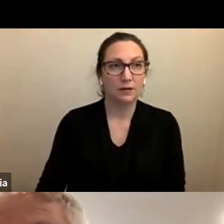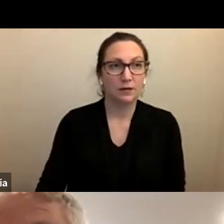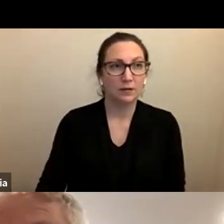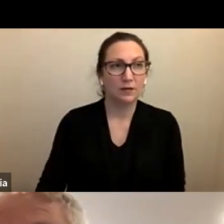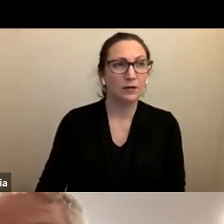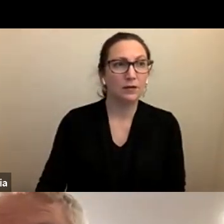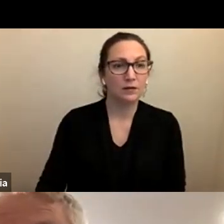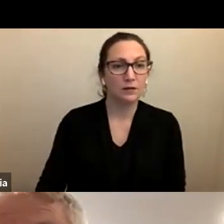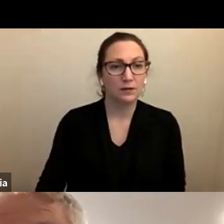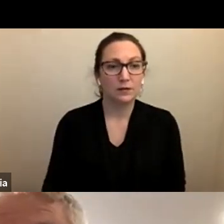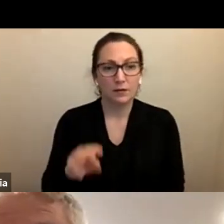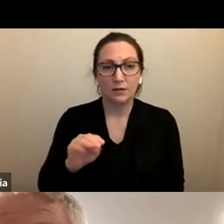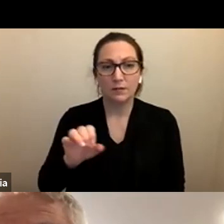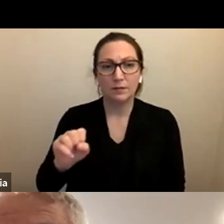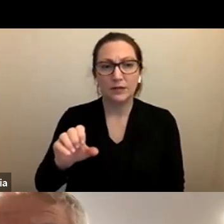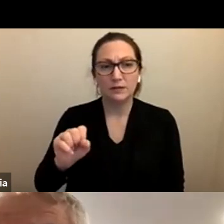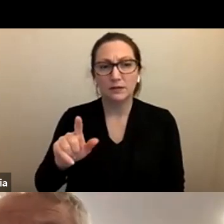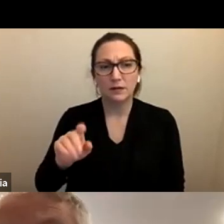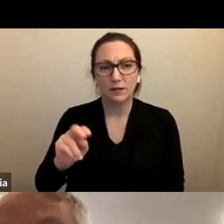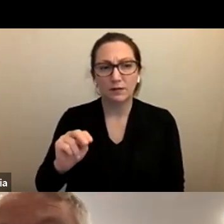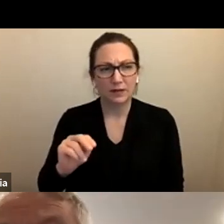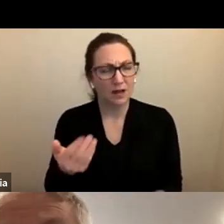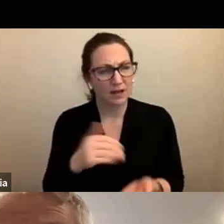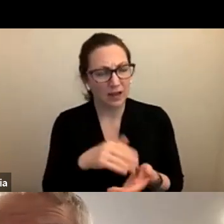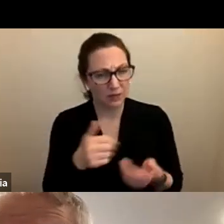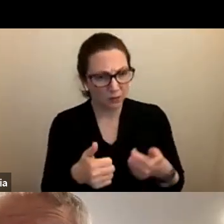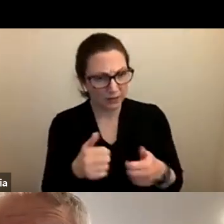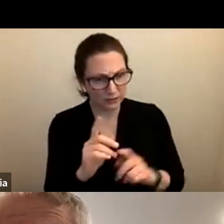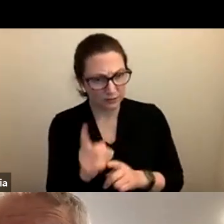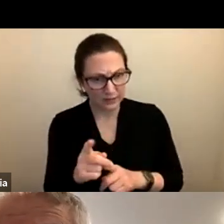For clarification, which set of minutes is this? May 11th.